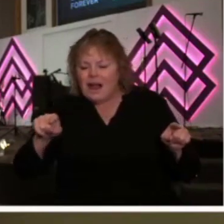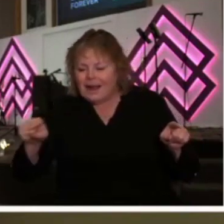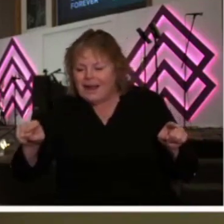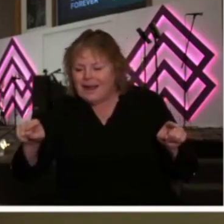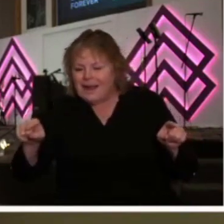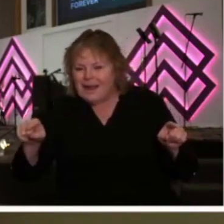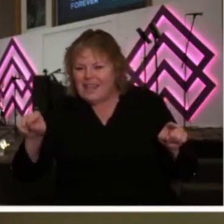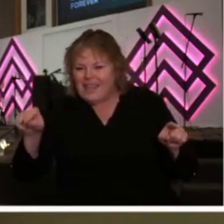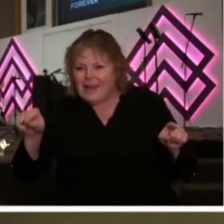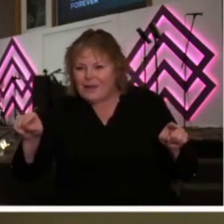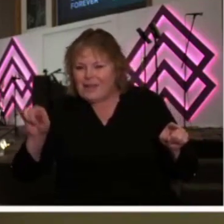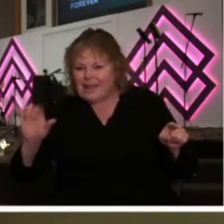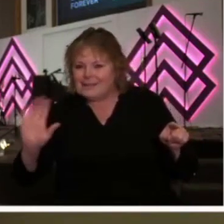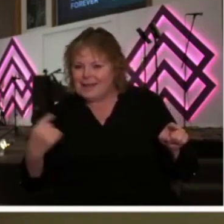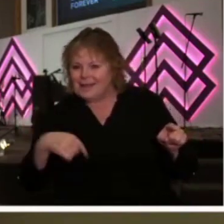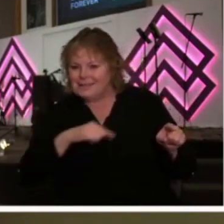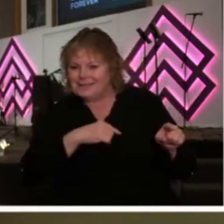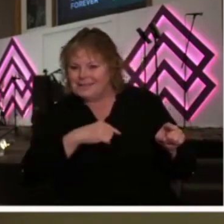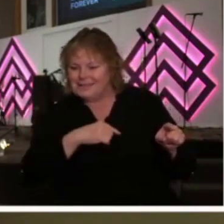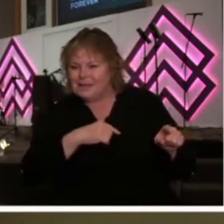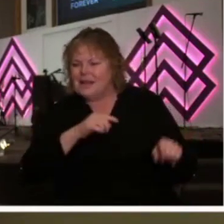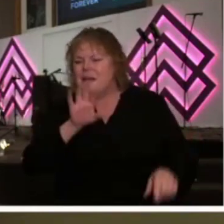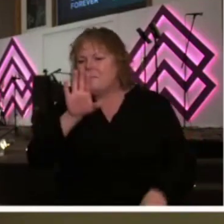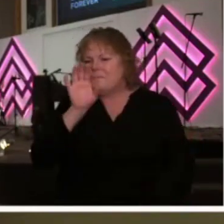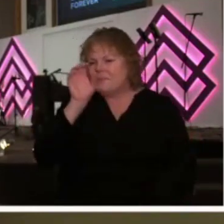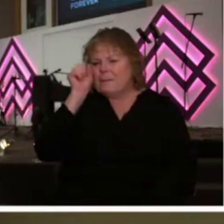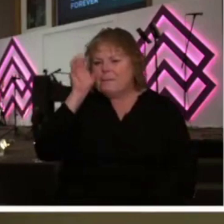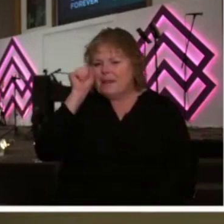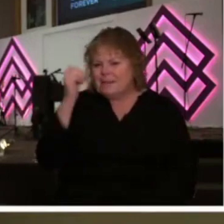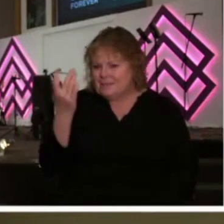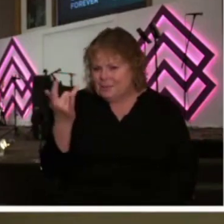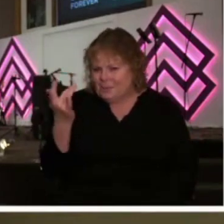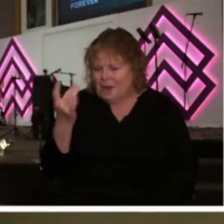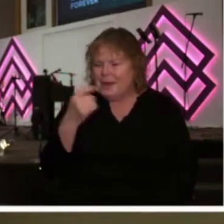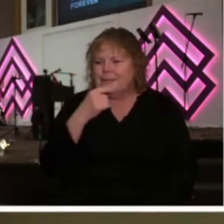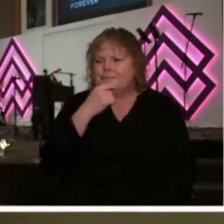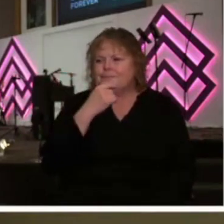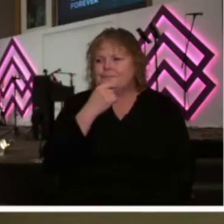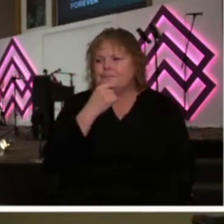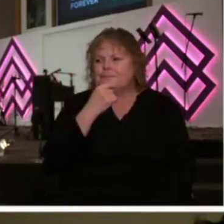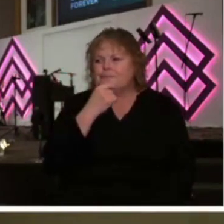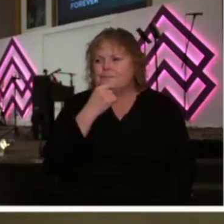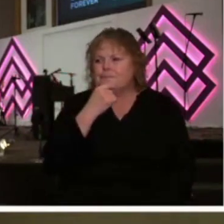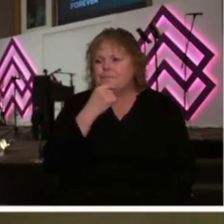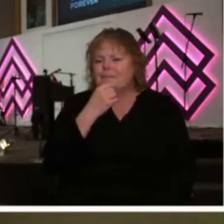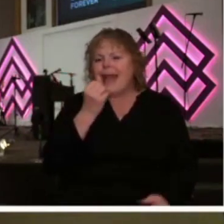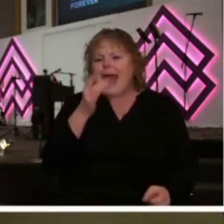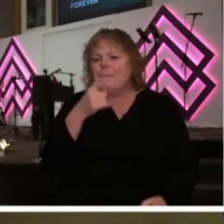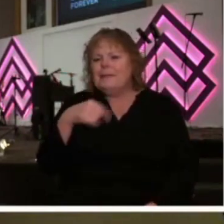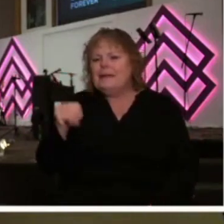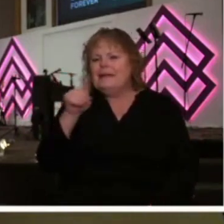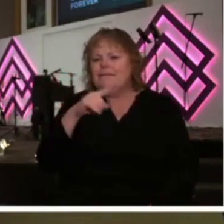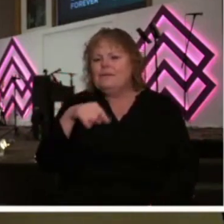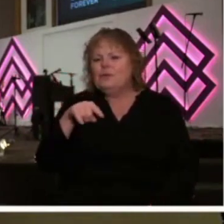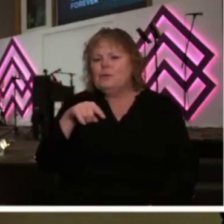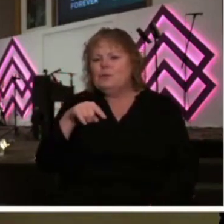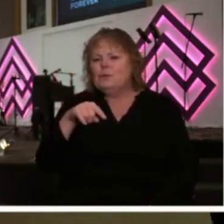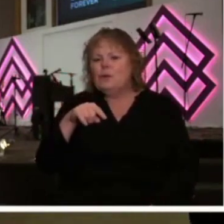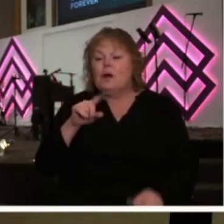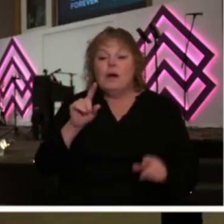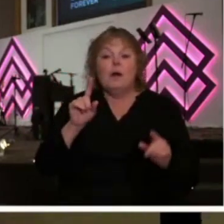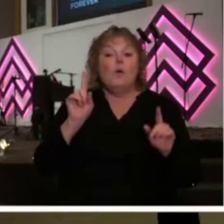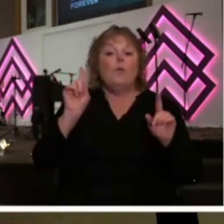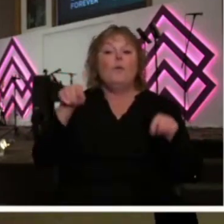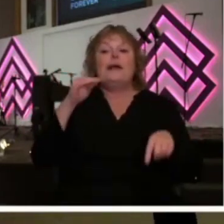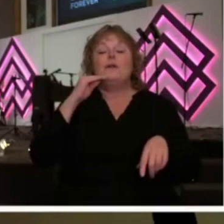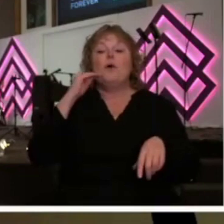history. You know what's fascinating about that is, how many of you have ever gone home to discover